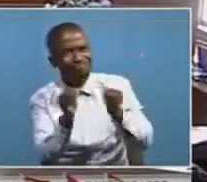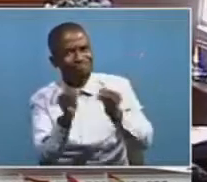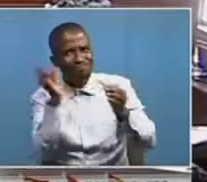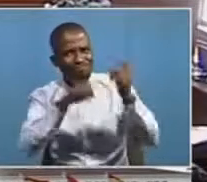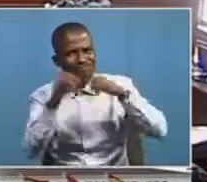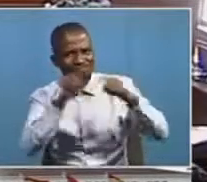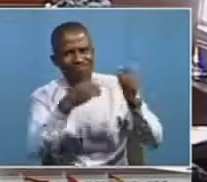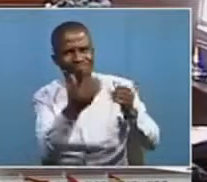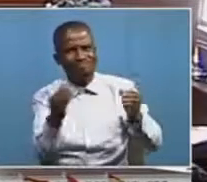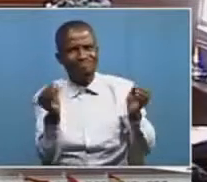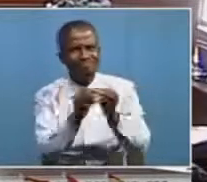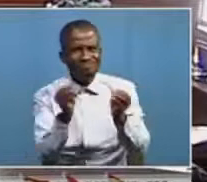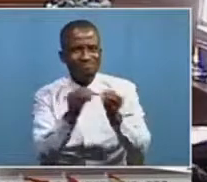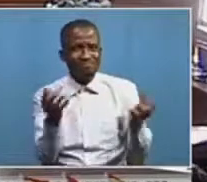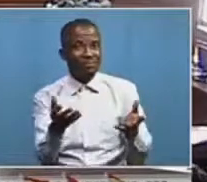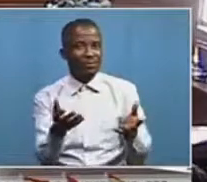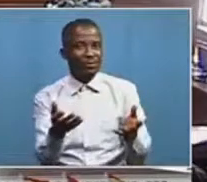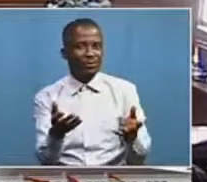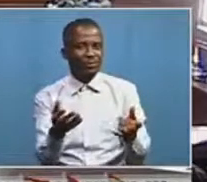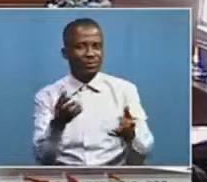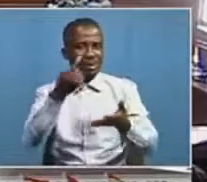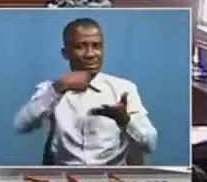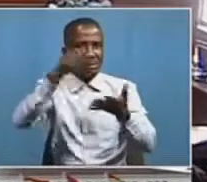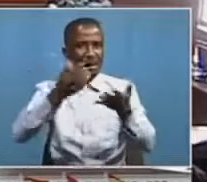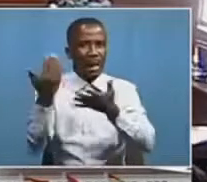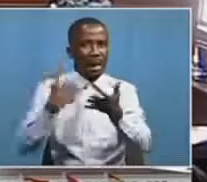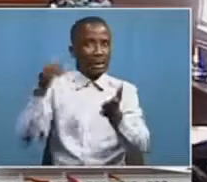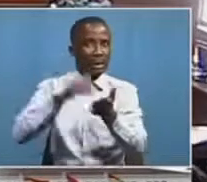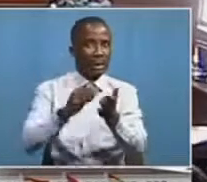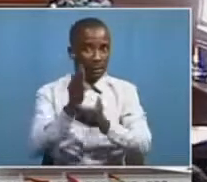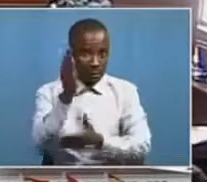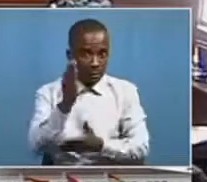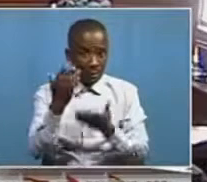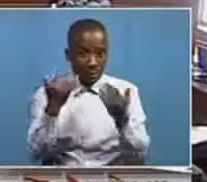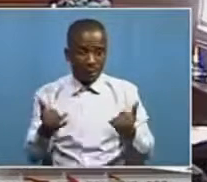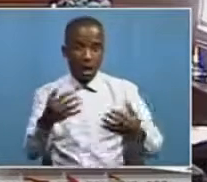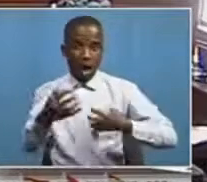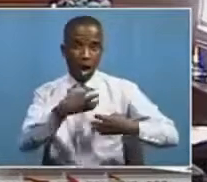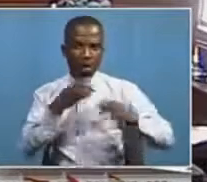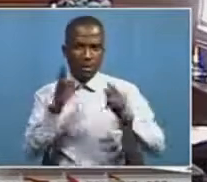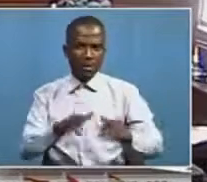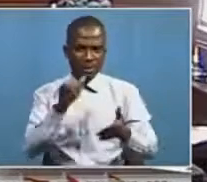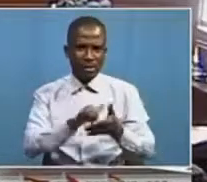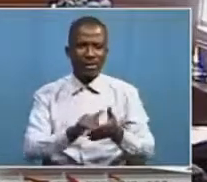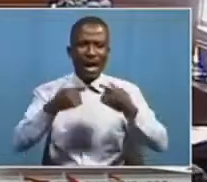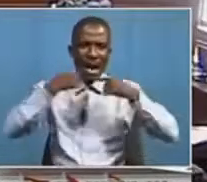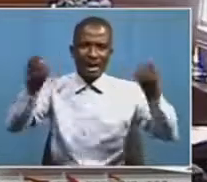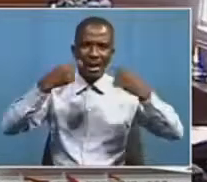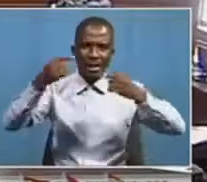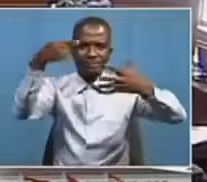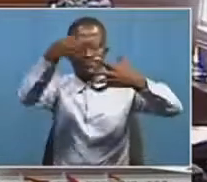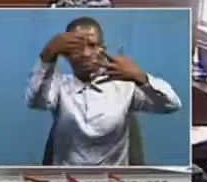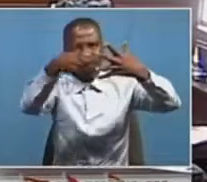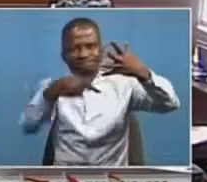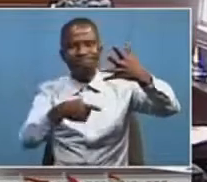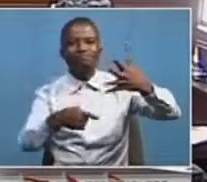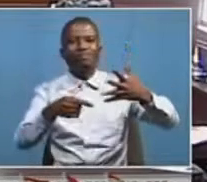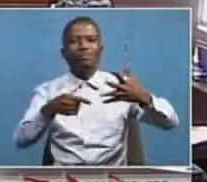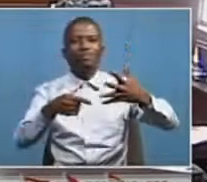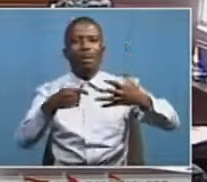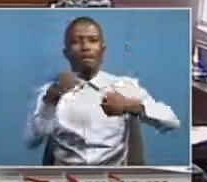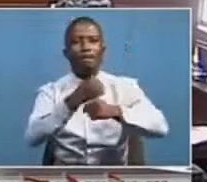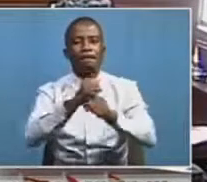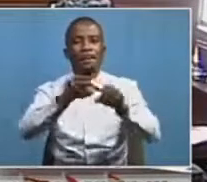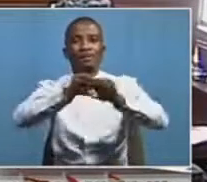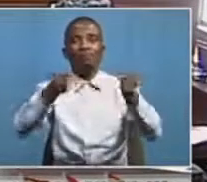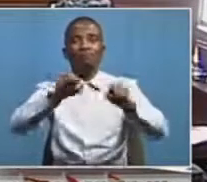the correction of the said errors. The grounds for the petitioner's petition are that the said declaration violated Articles